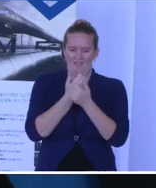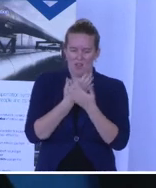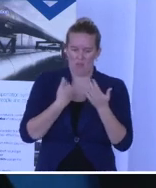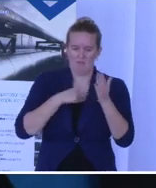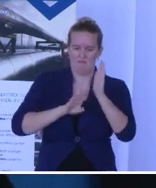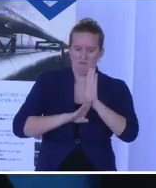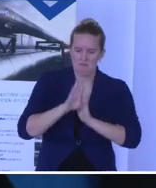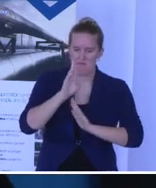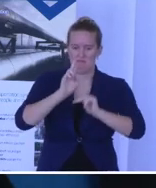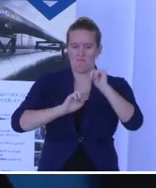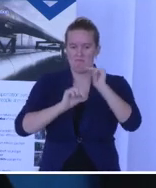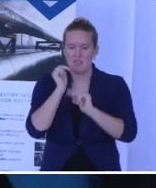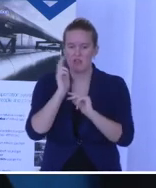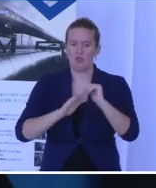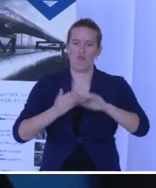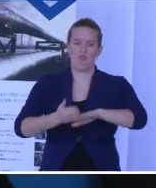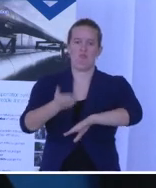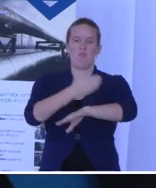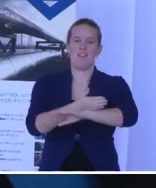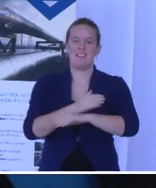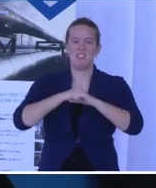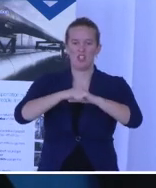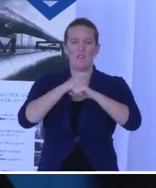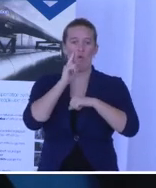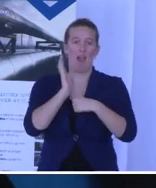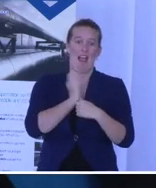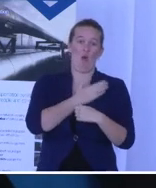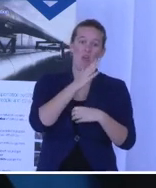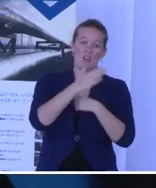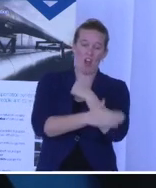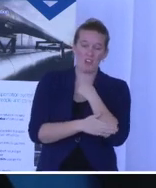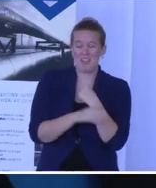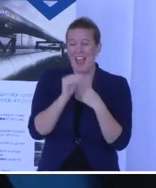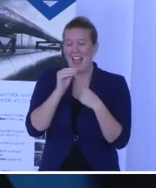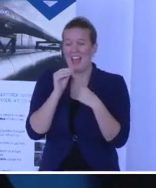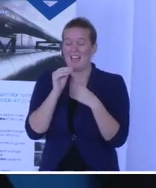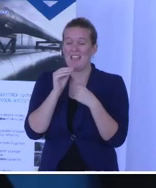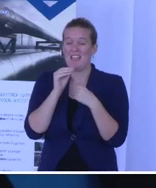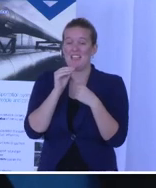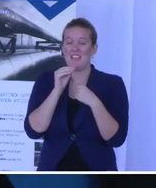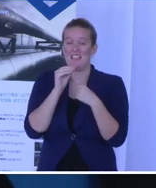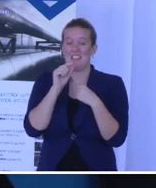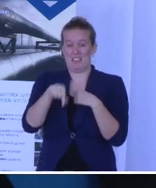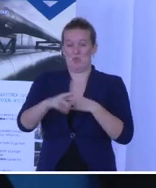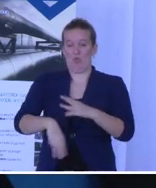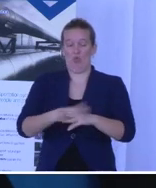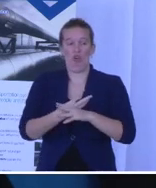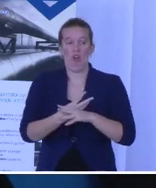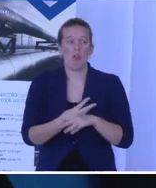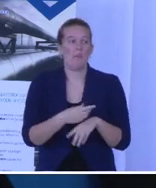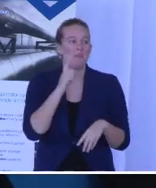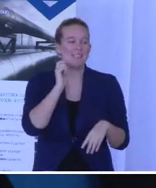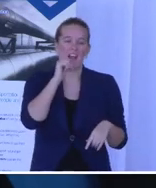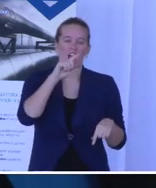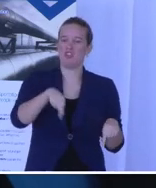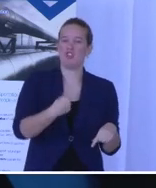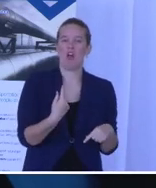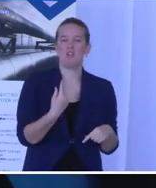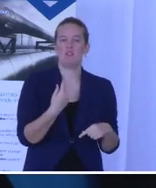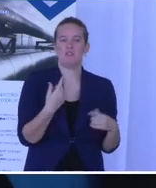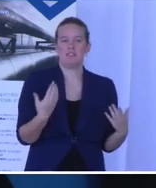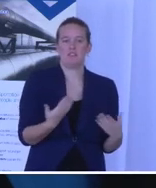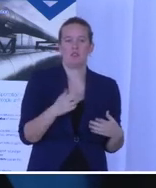country and, quite frankly, the security of the world, because TSA's footprint, of course, is not only domestic, its impact